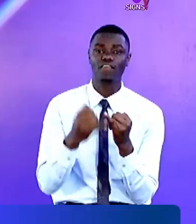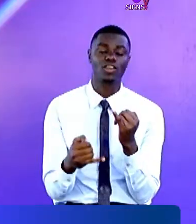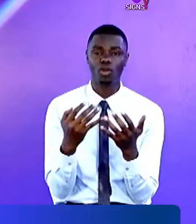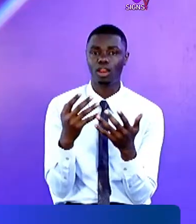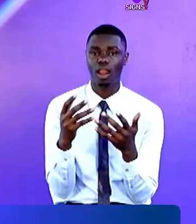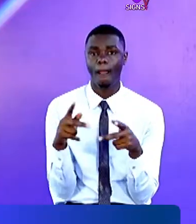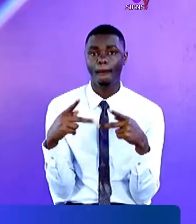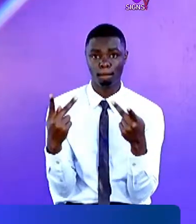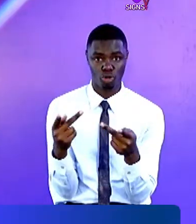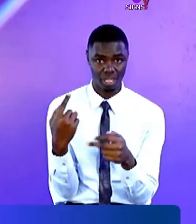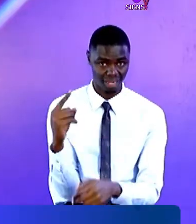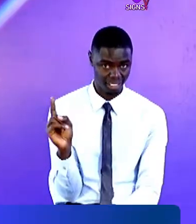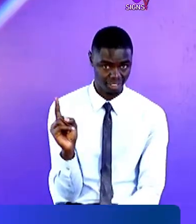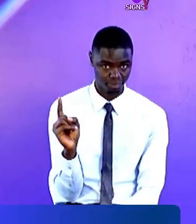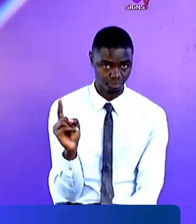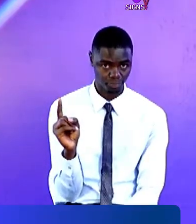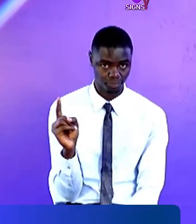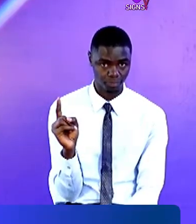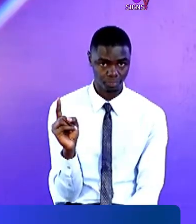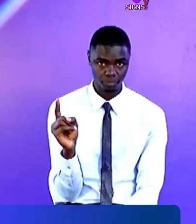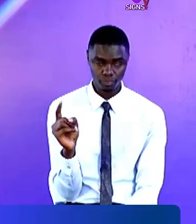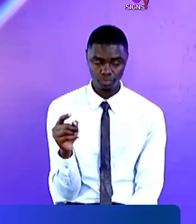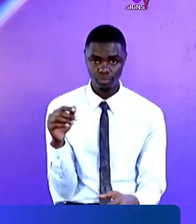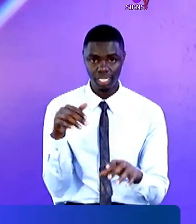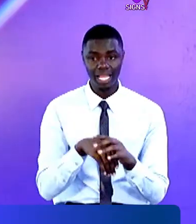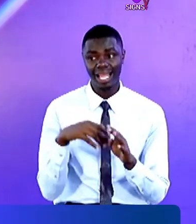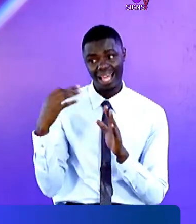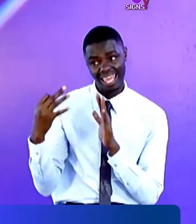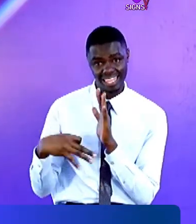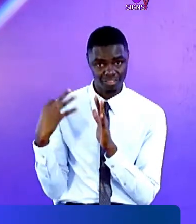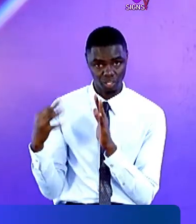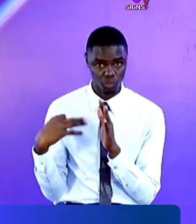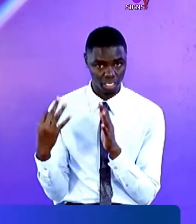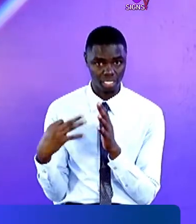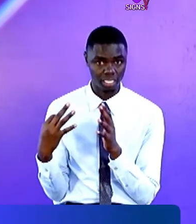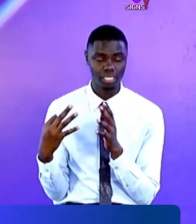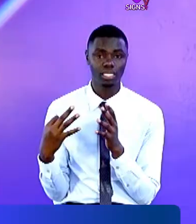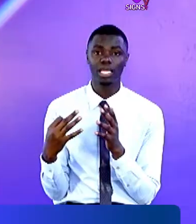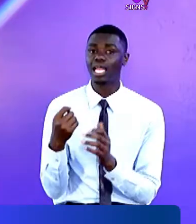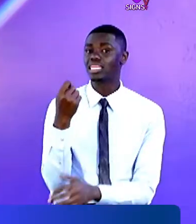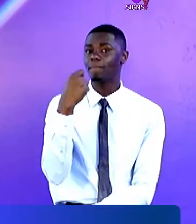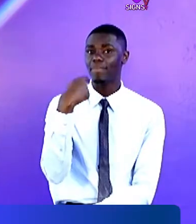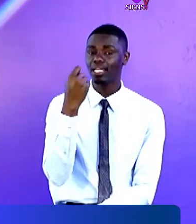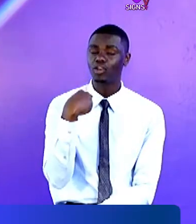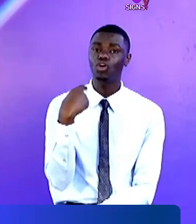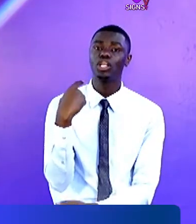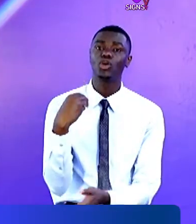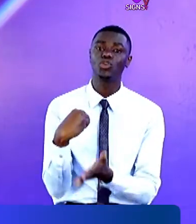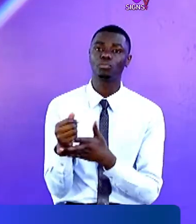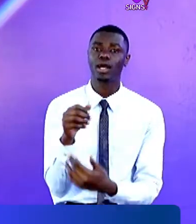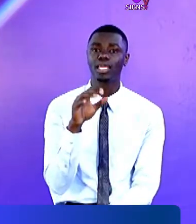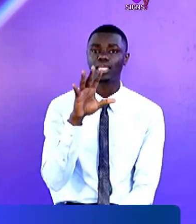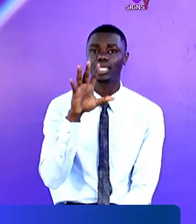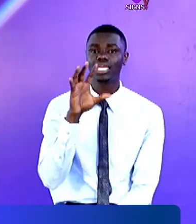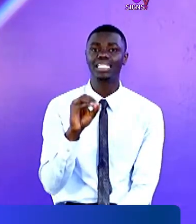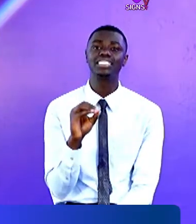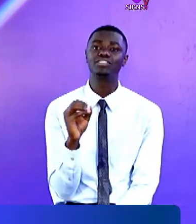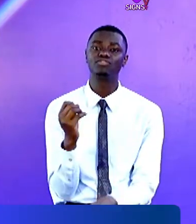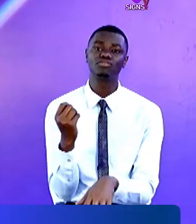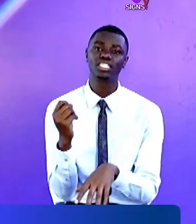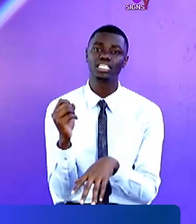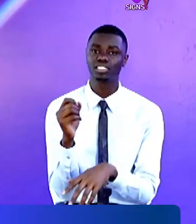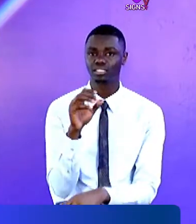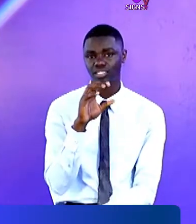it? Do you know that in the factory, the Panadol you buy is 50 cents?